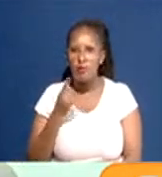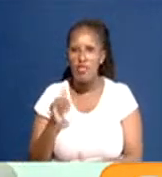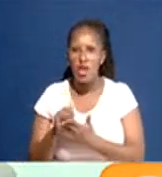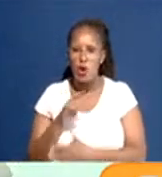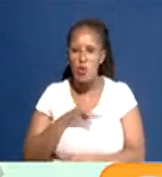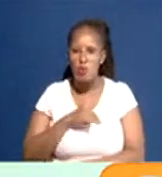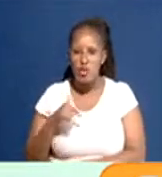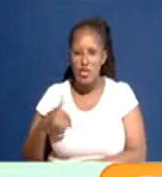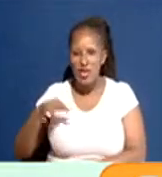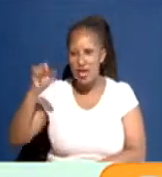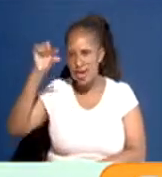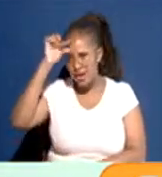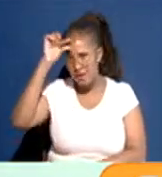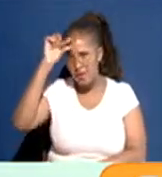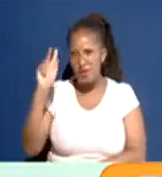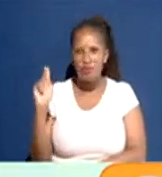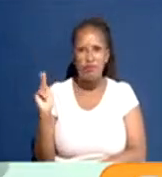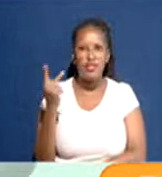the government of Kenya,